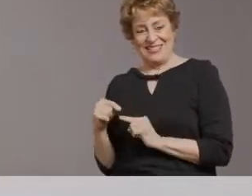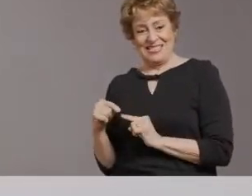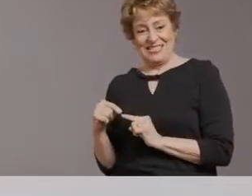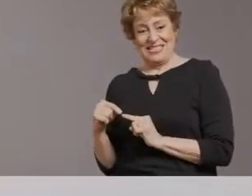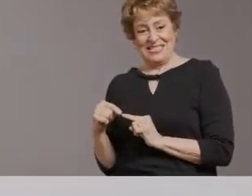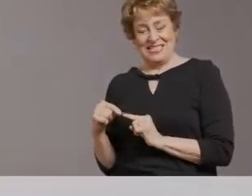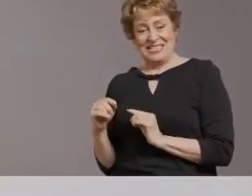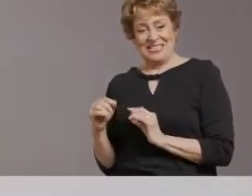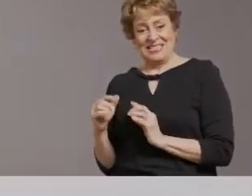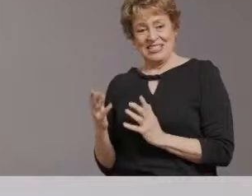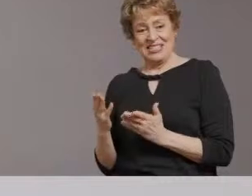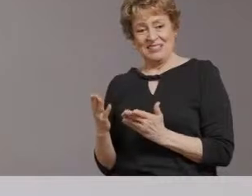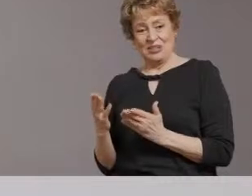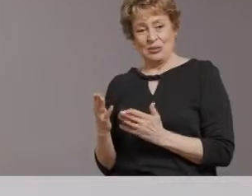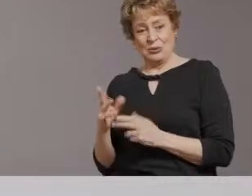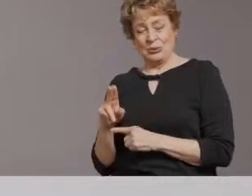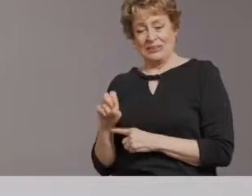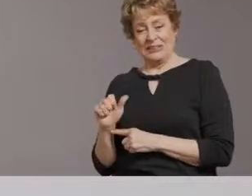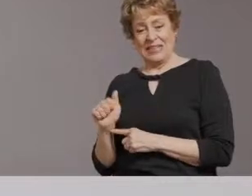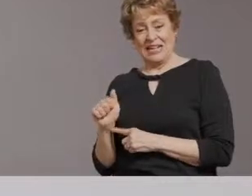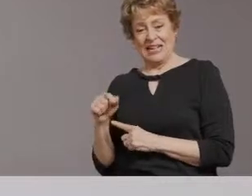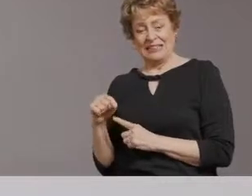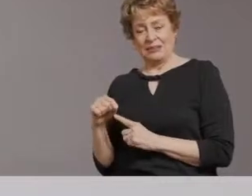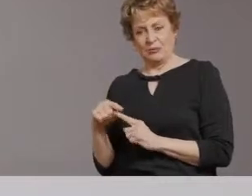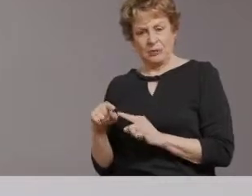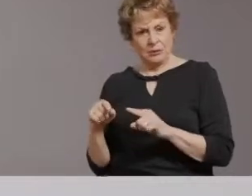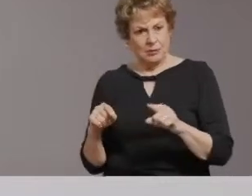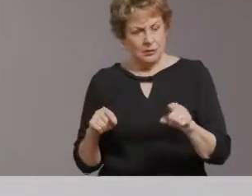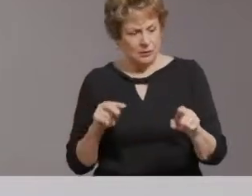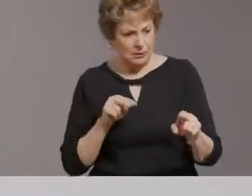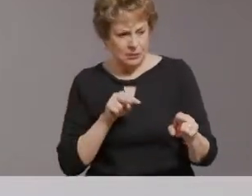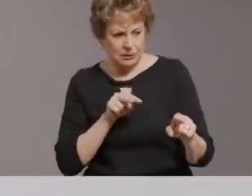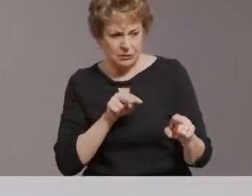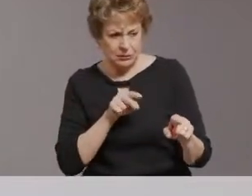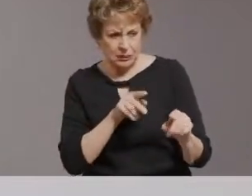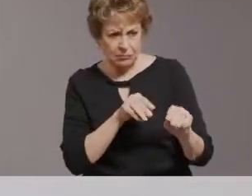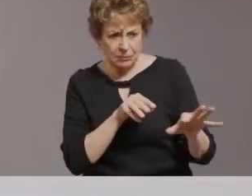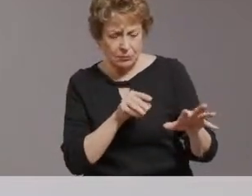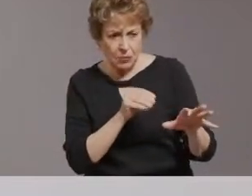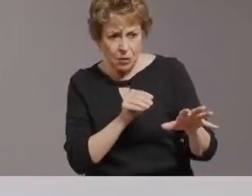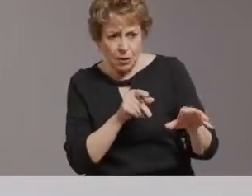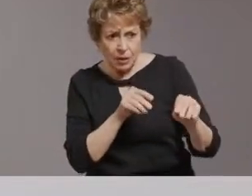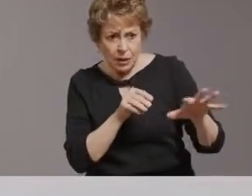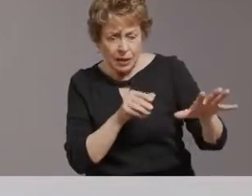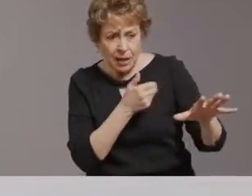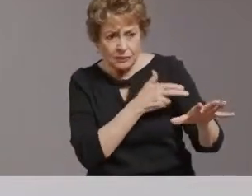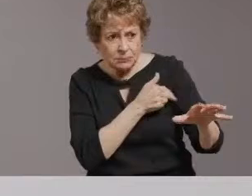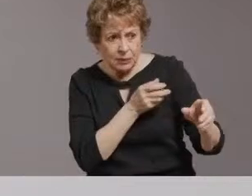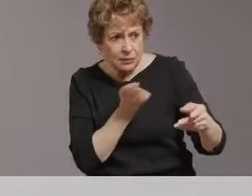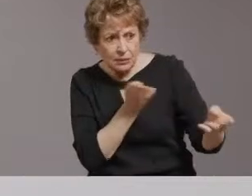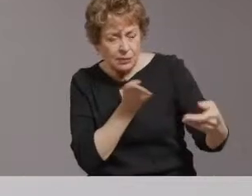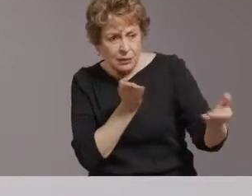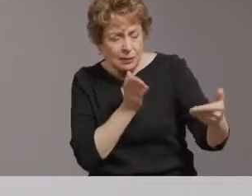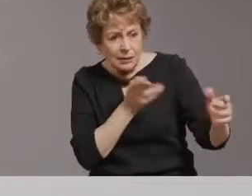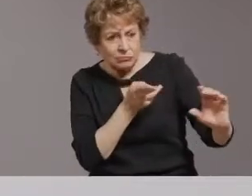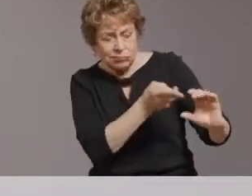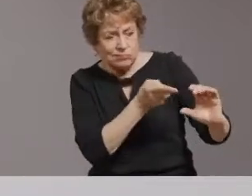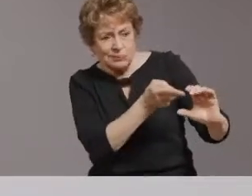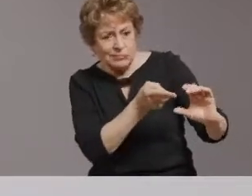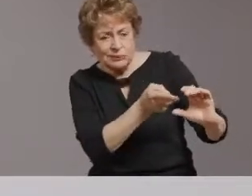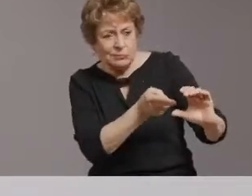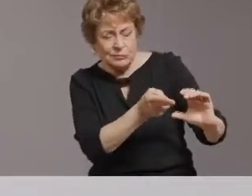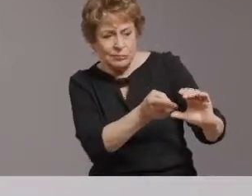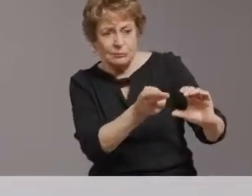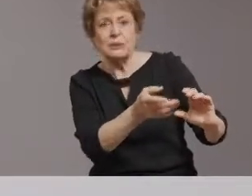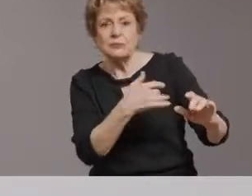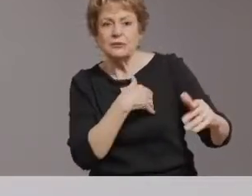So we continue to monitor. There also may be increased hospitalizations, and so that's really, we encourage everybody to get vaccinated